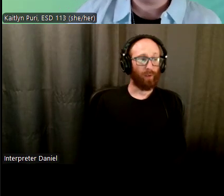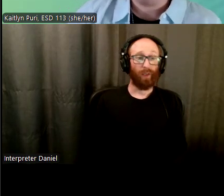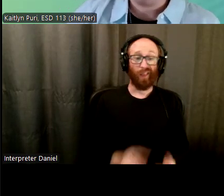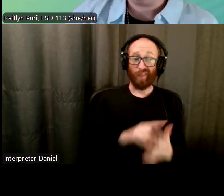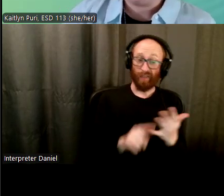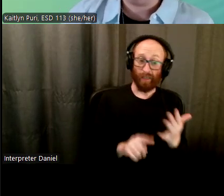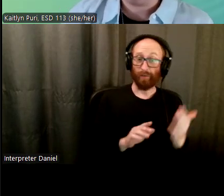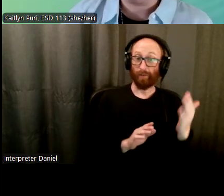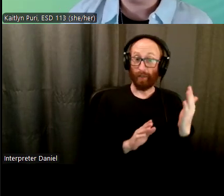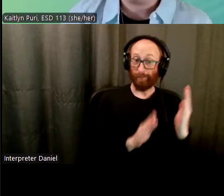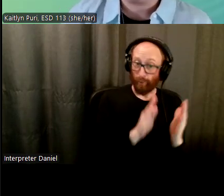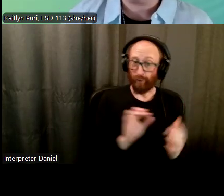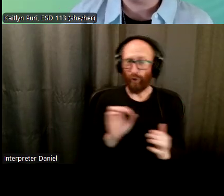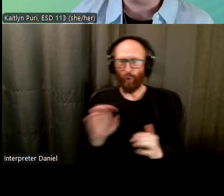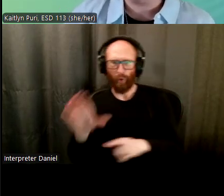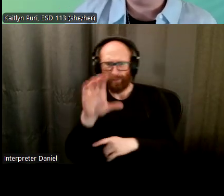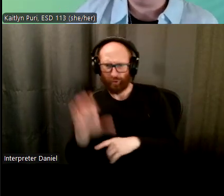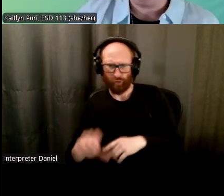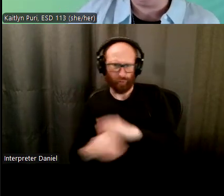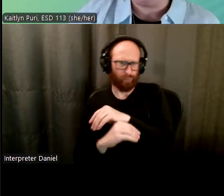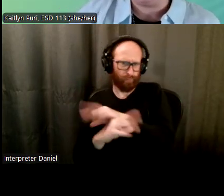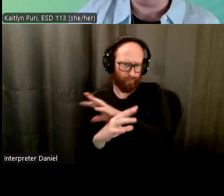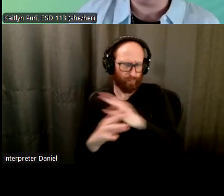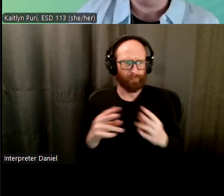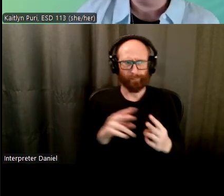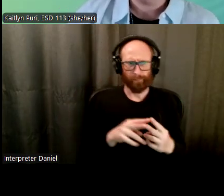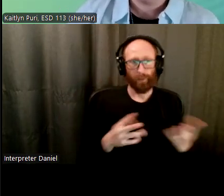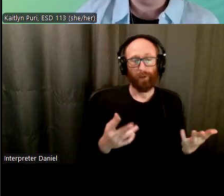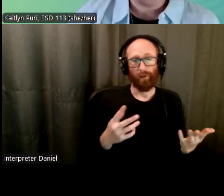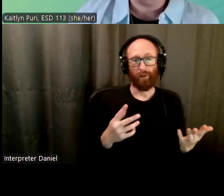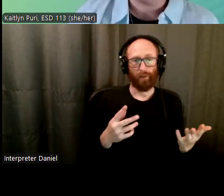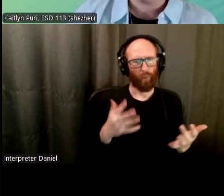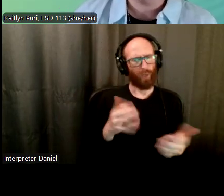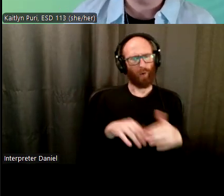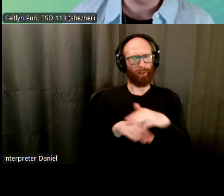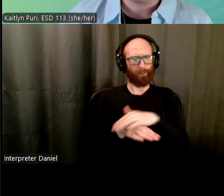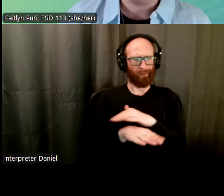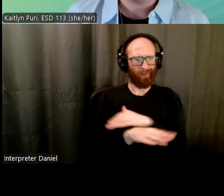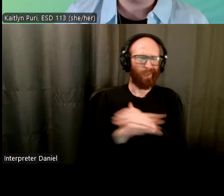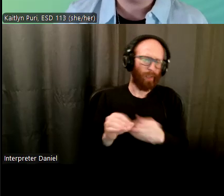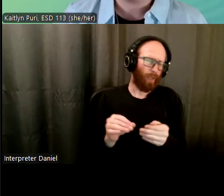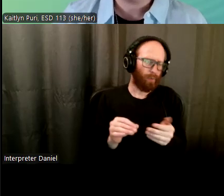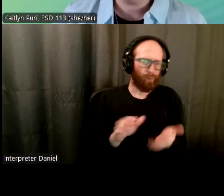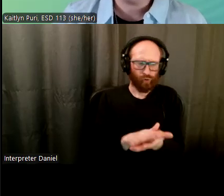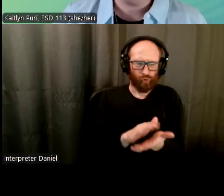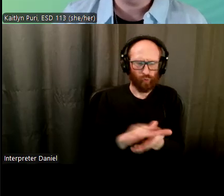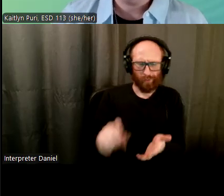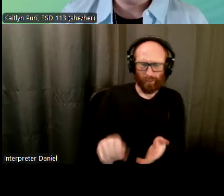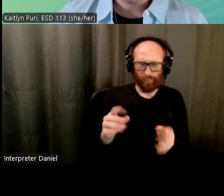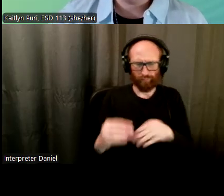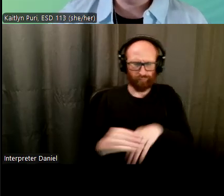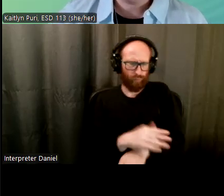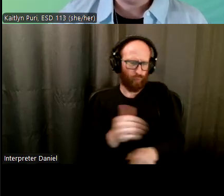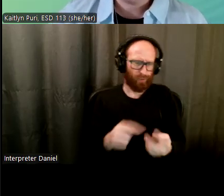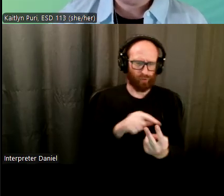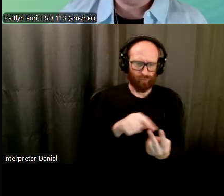on Zoom, and that's for accessibility and determined by school need.